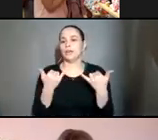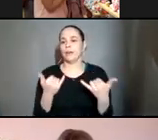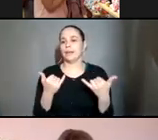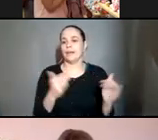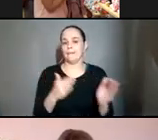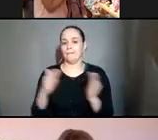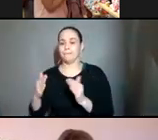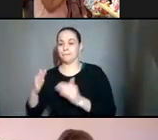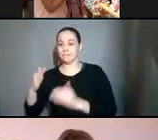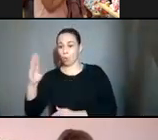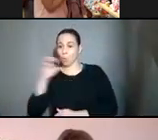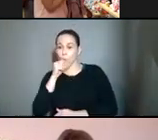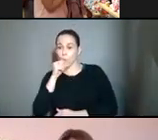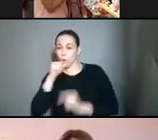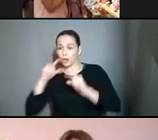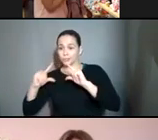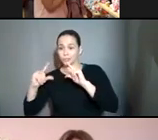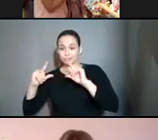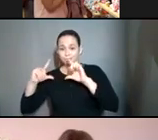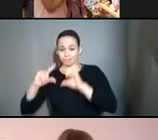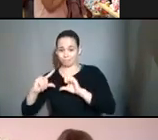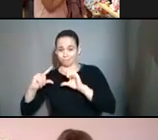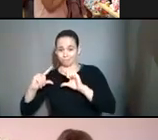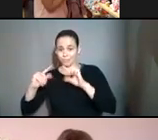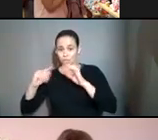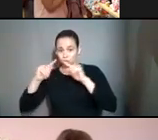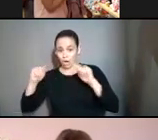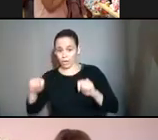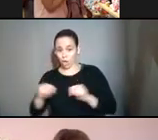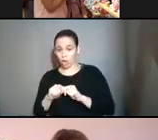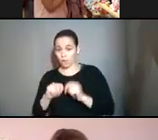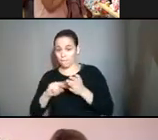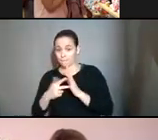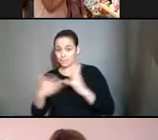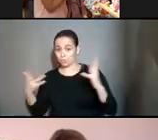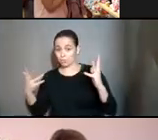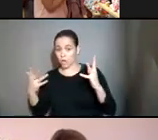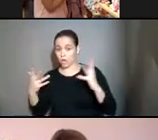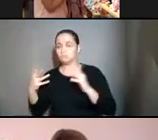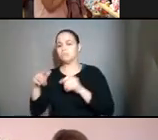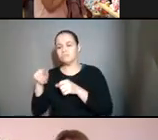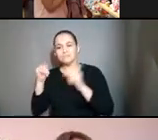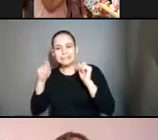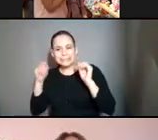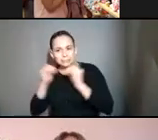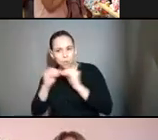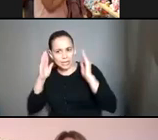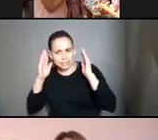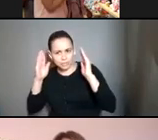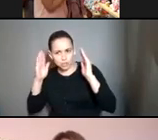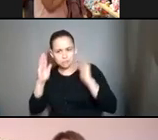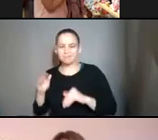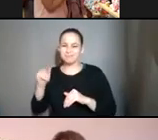triangle shows an area that may need attention. We will discuss this more in depth when we look